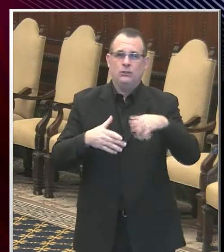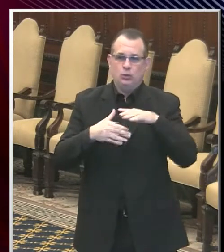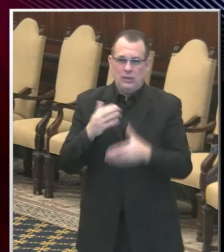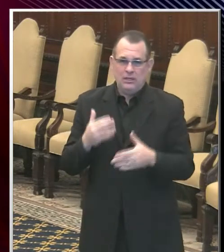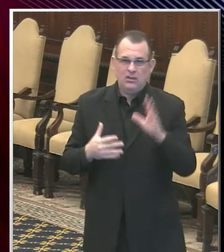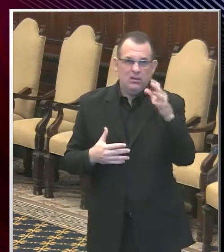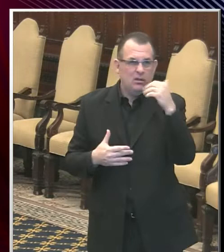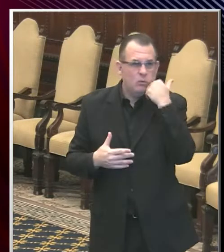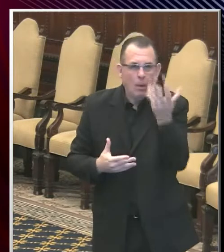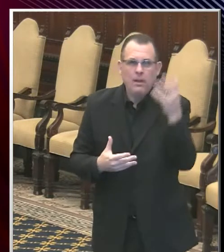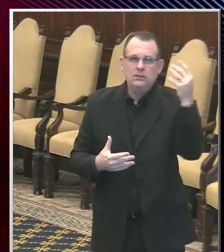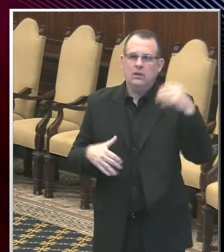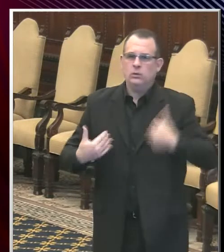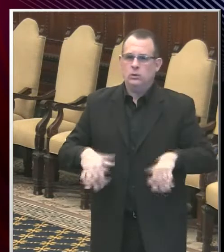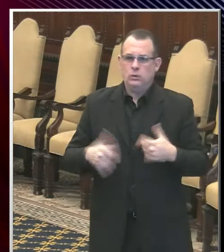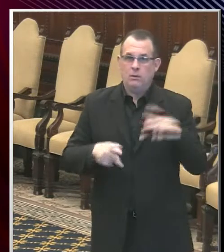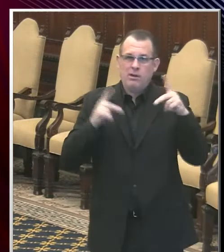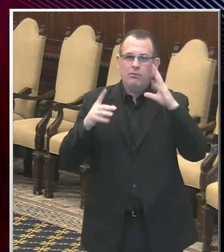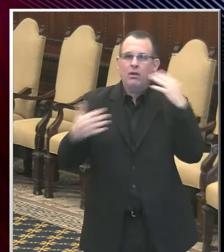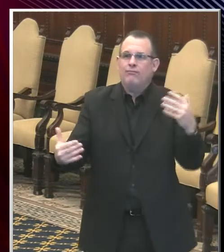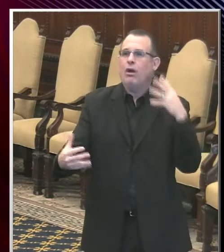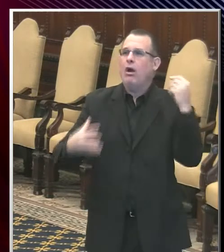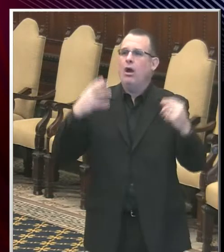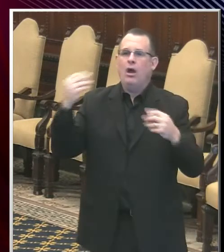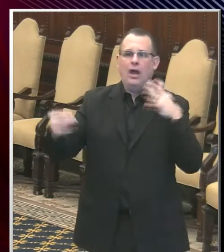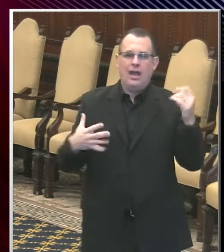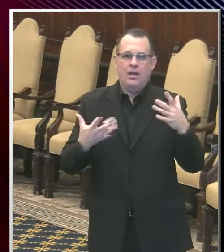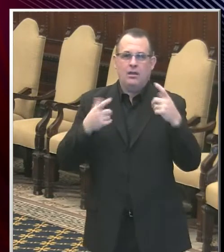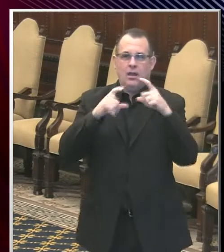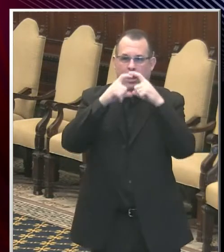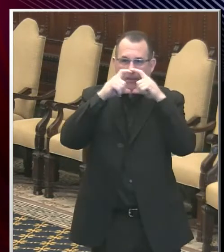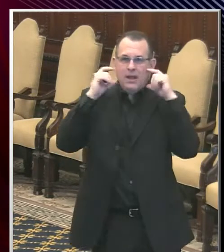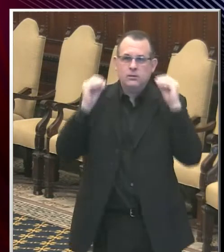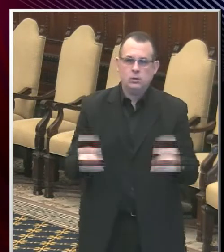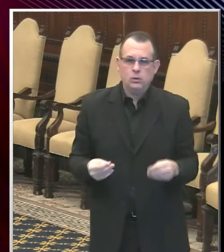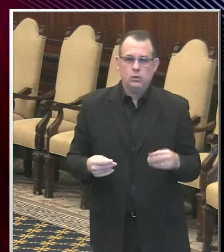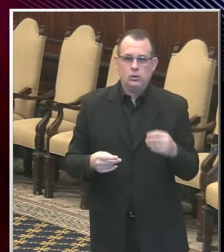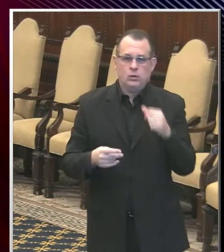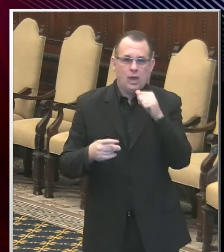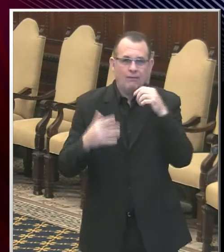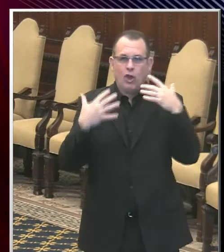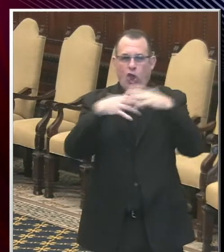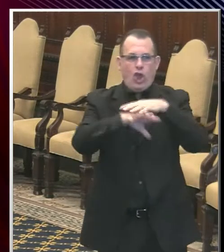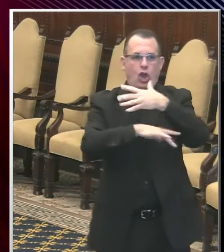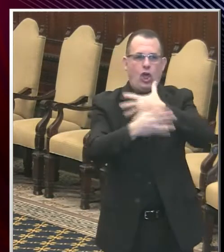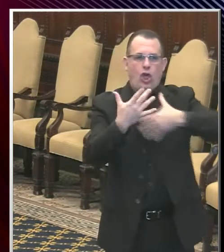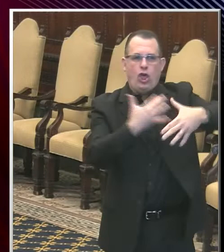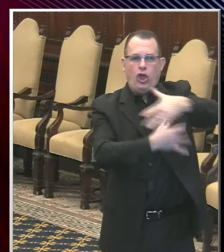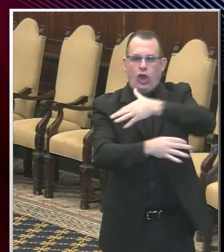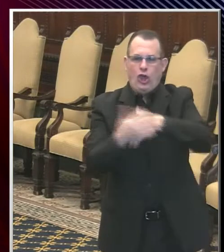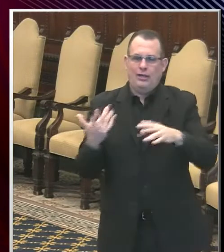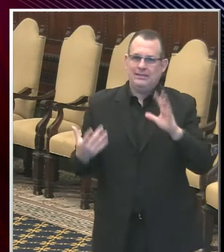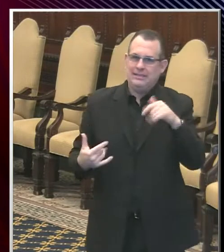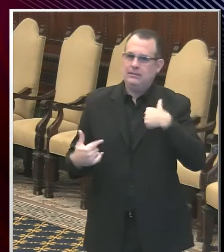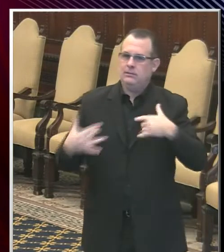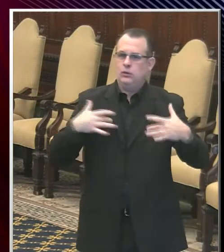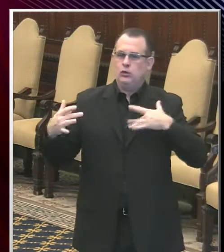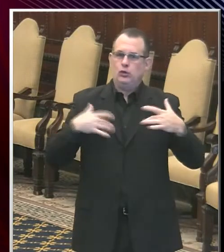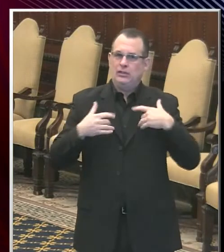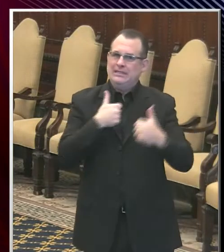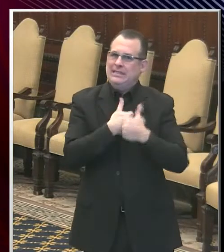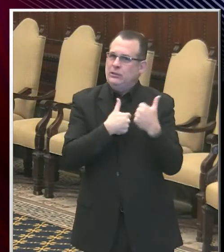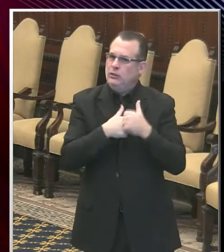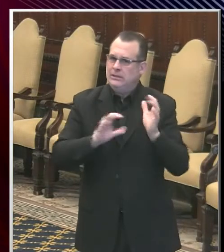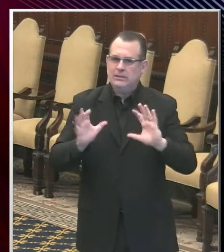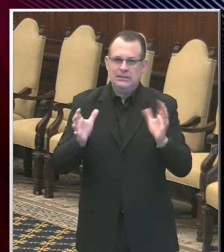not wearing masks and not distancing themselves from other people. That's the real danger for a